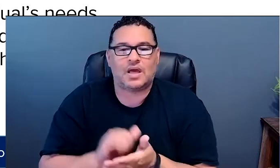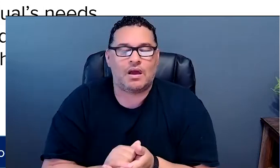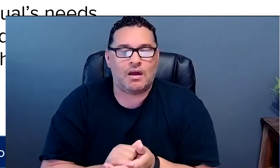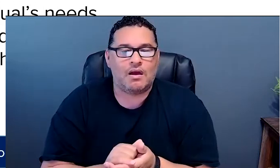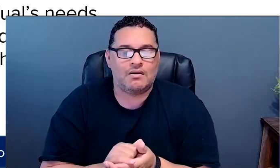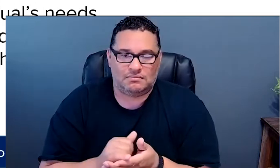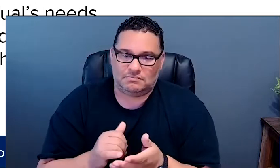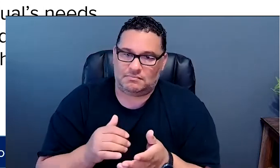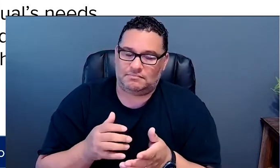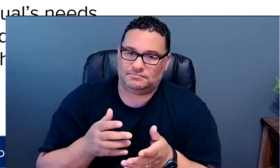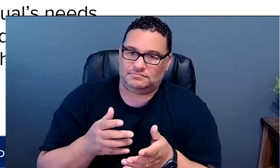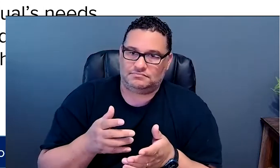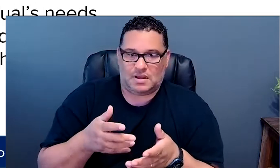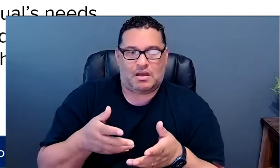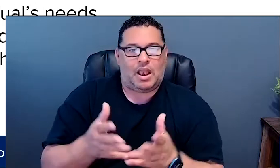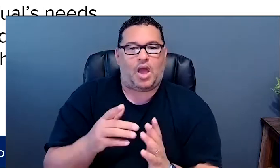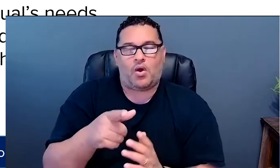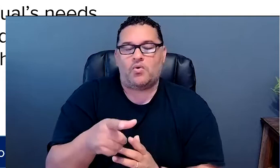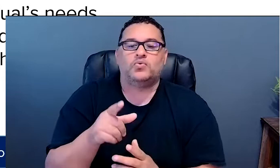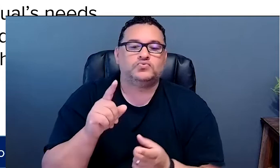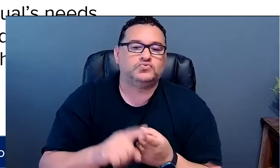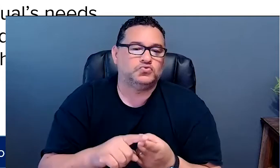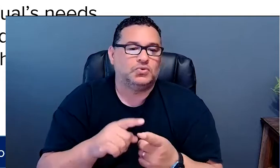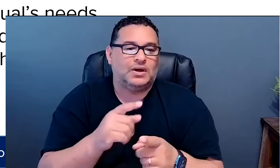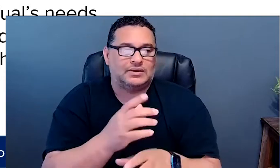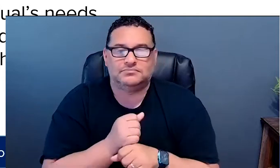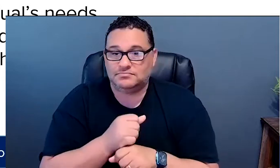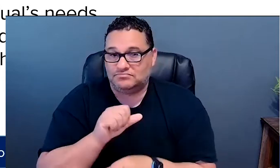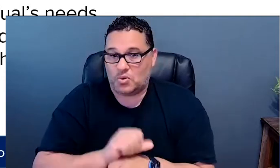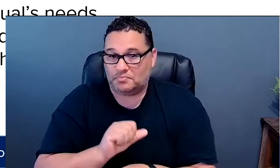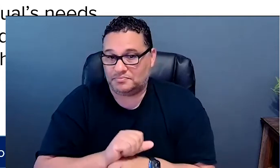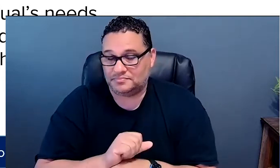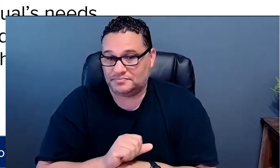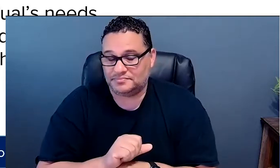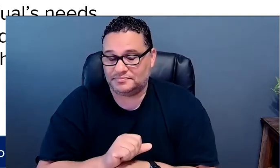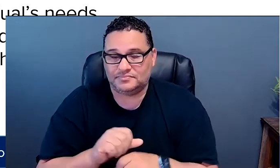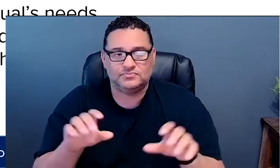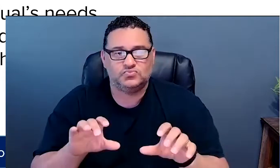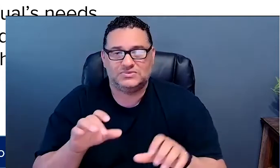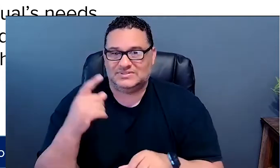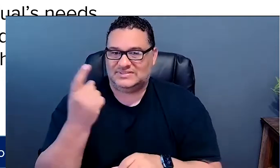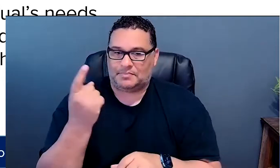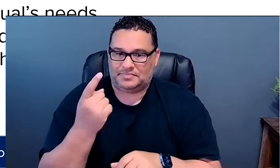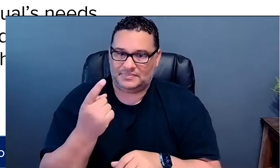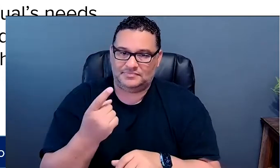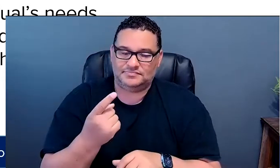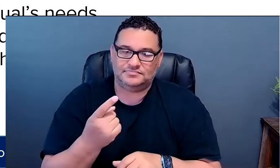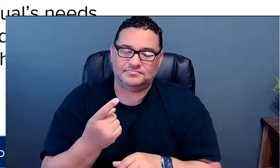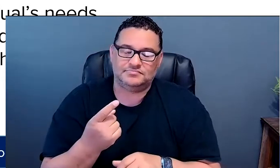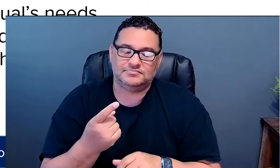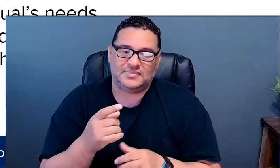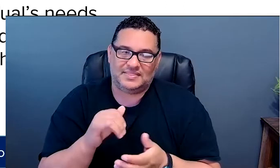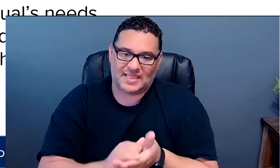you to achieve employment, doing something within your set of strengths, within